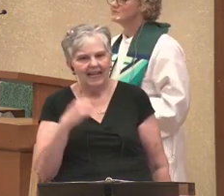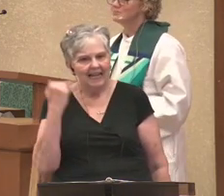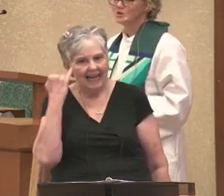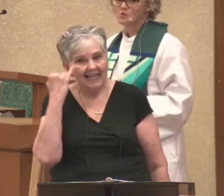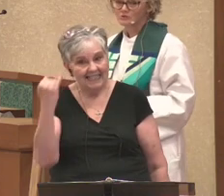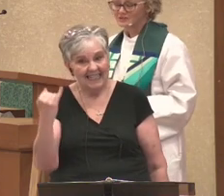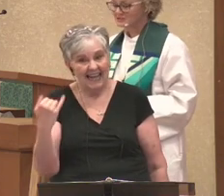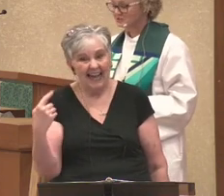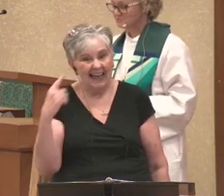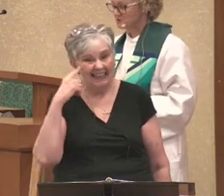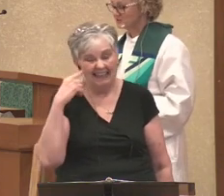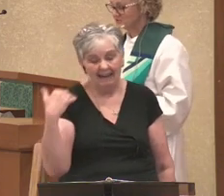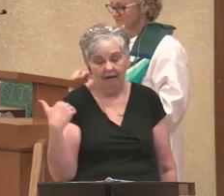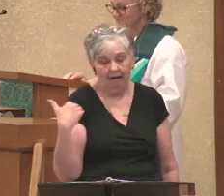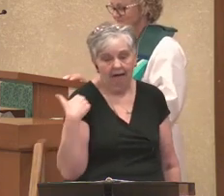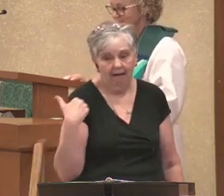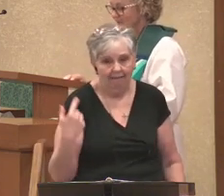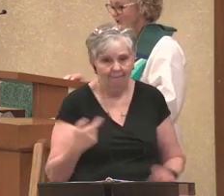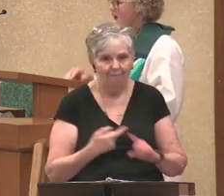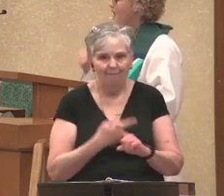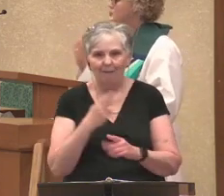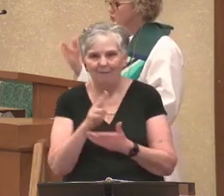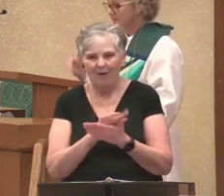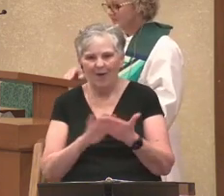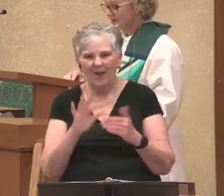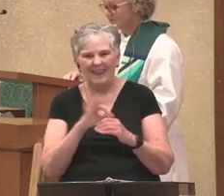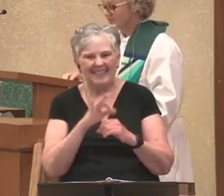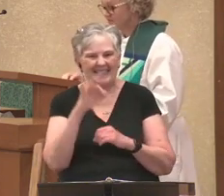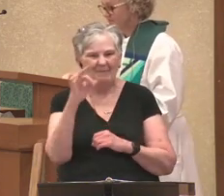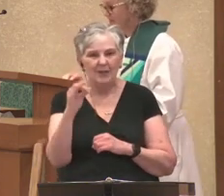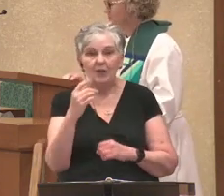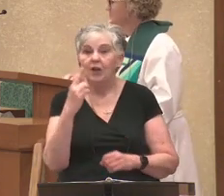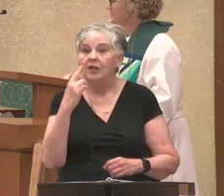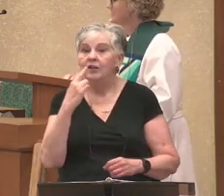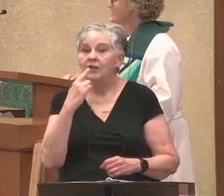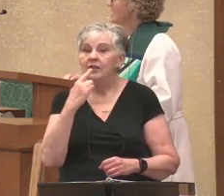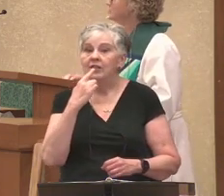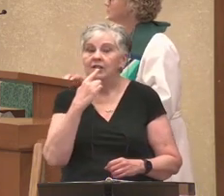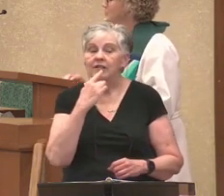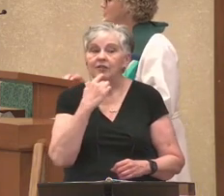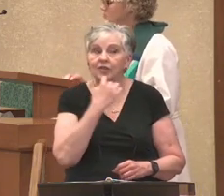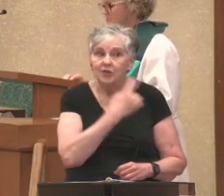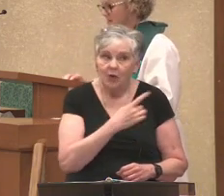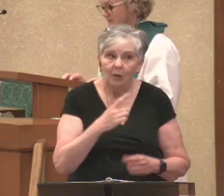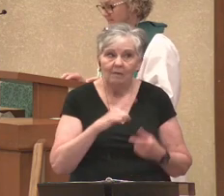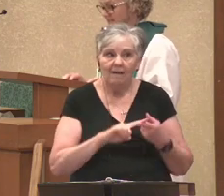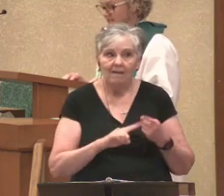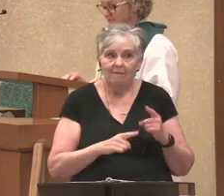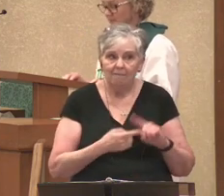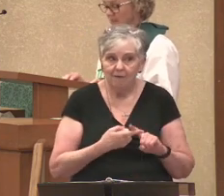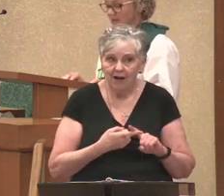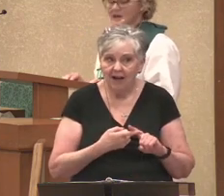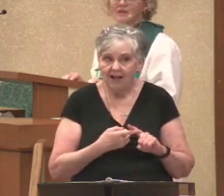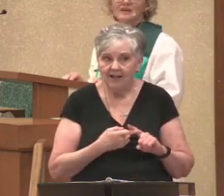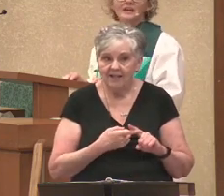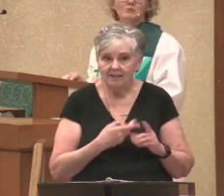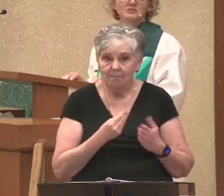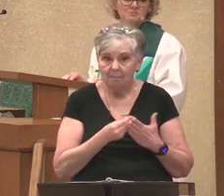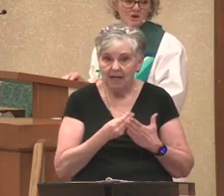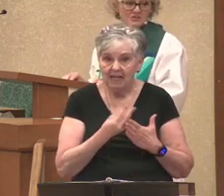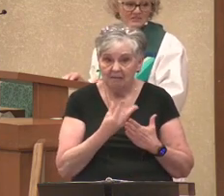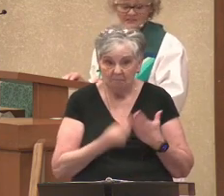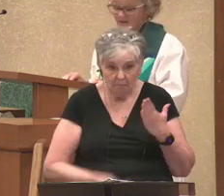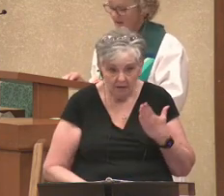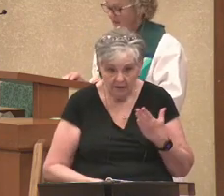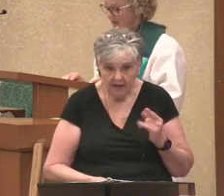nudge from the Holy Spirit. I told my friends that the money was missing and to follow my lead. And then I went